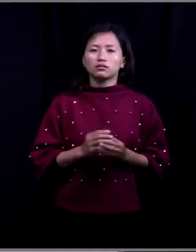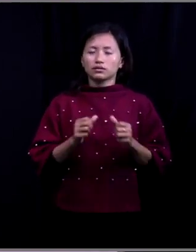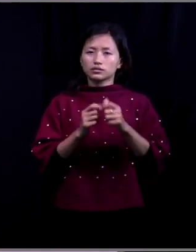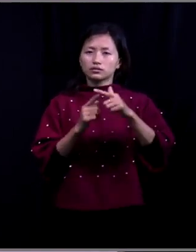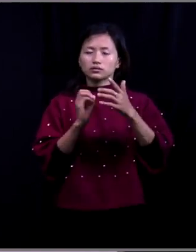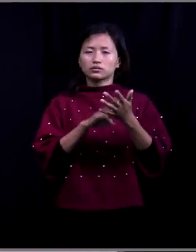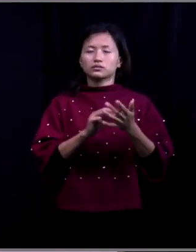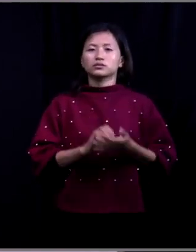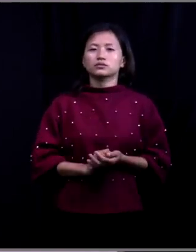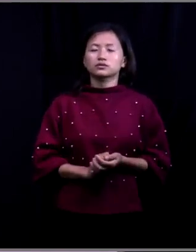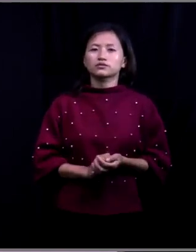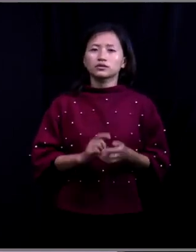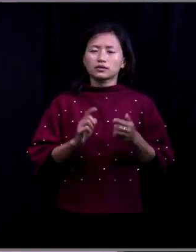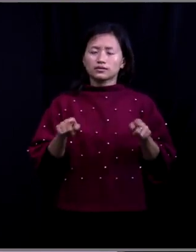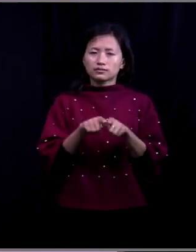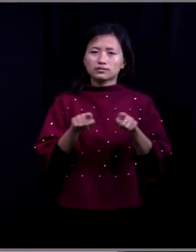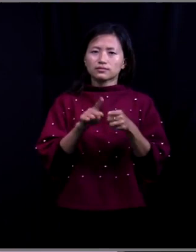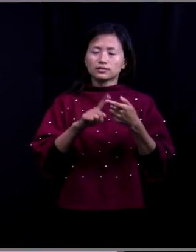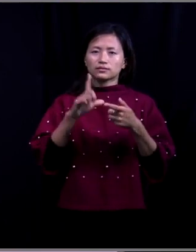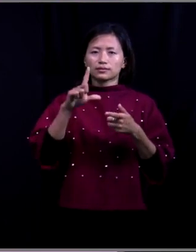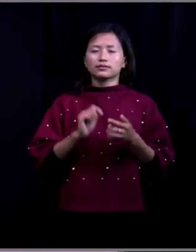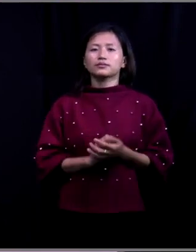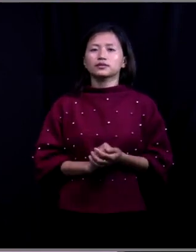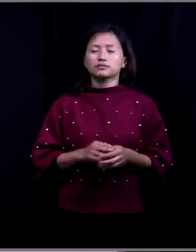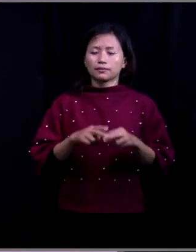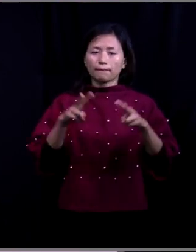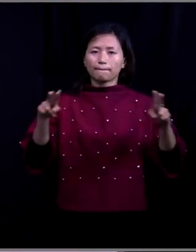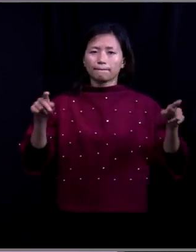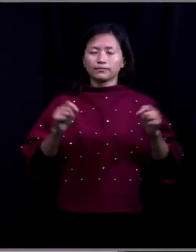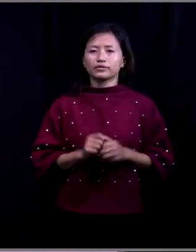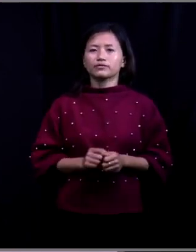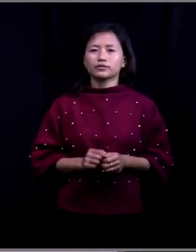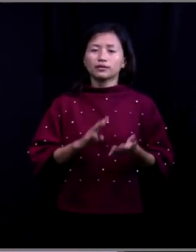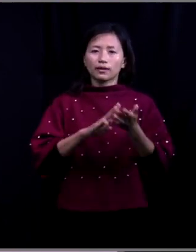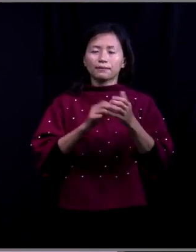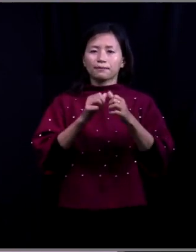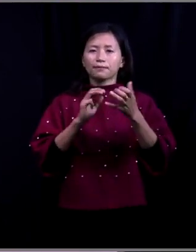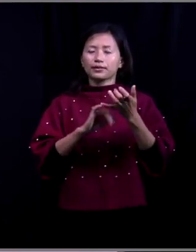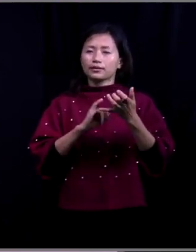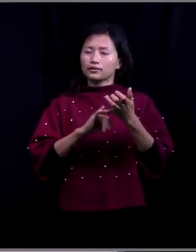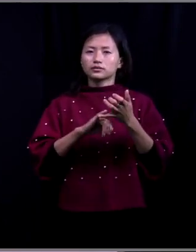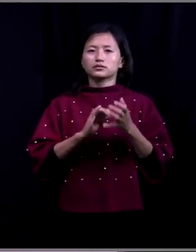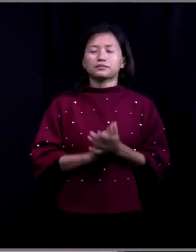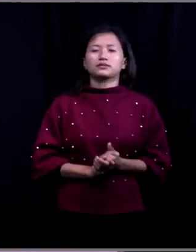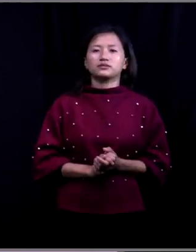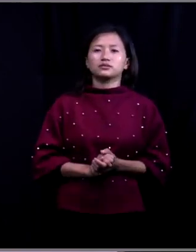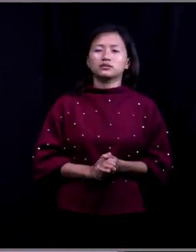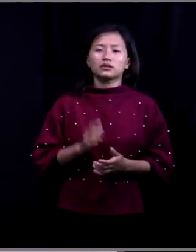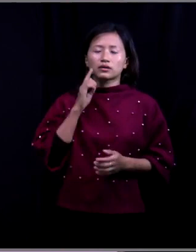of the same element which have the same atomic number but different atomic masses. So if we